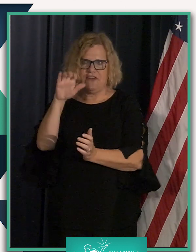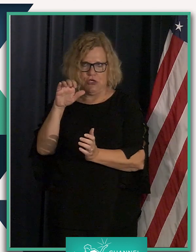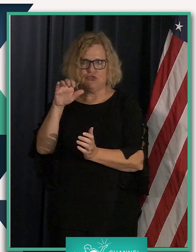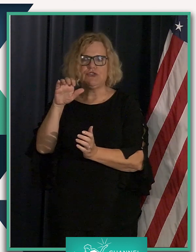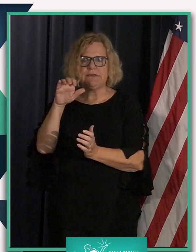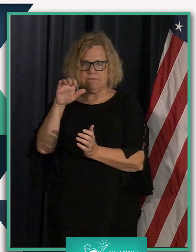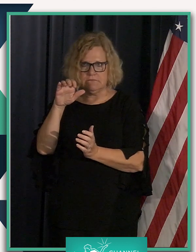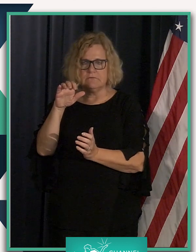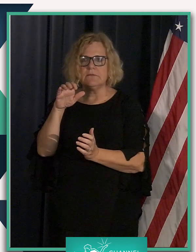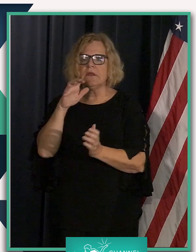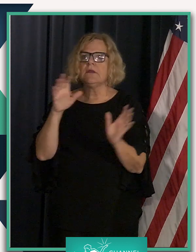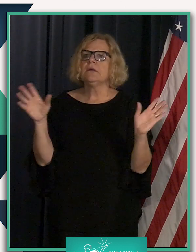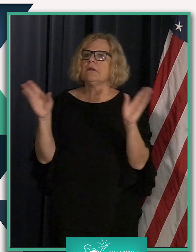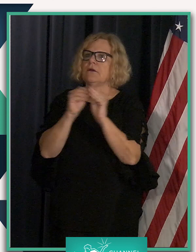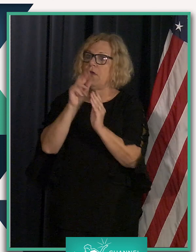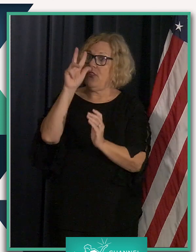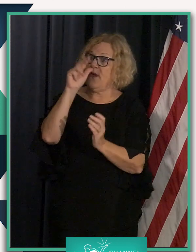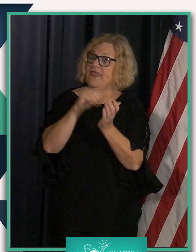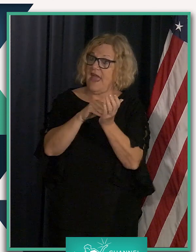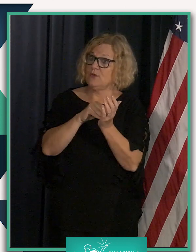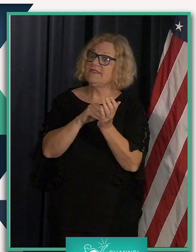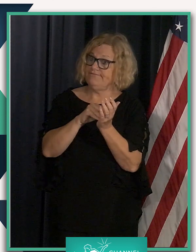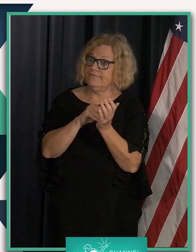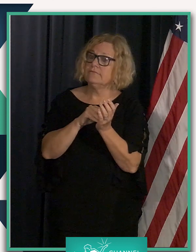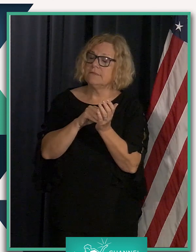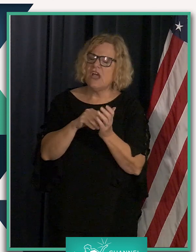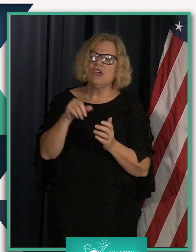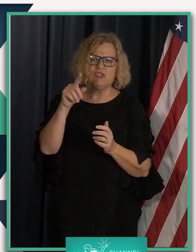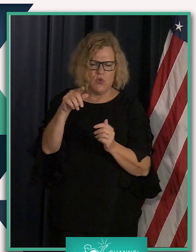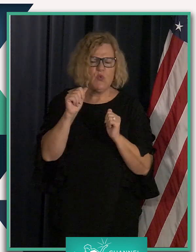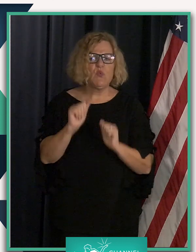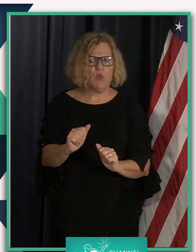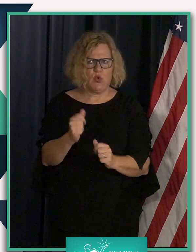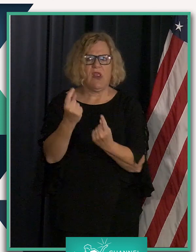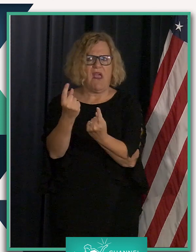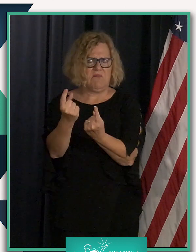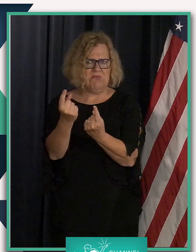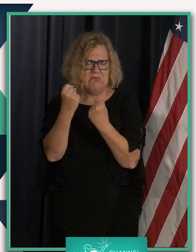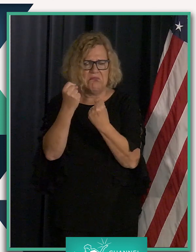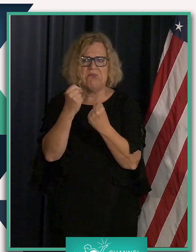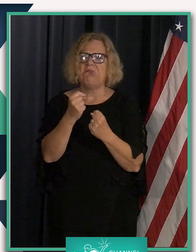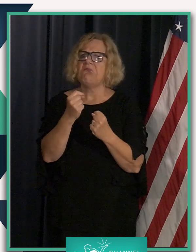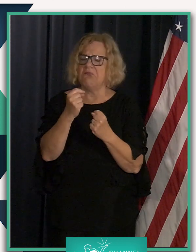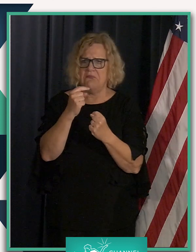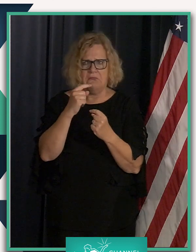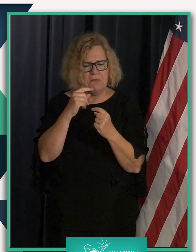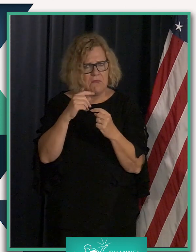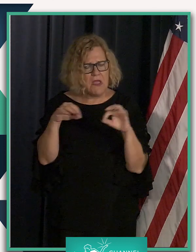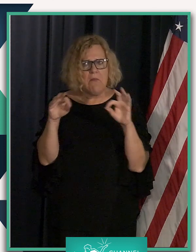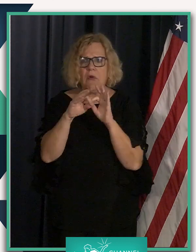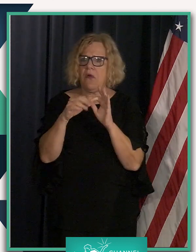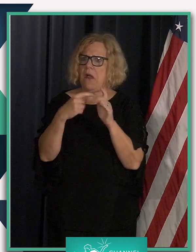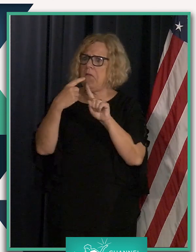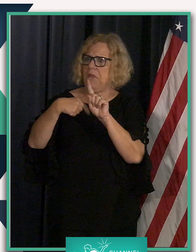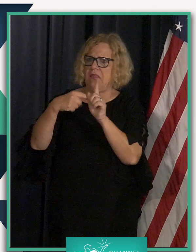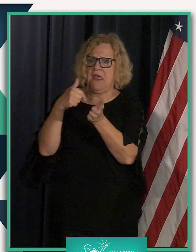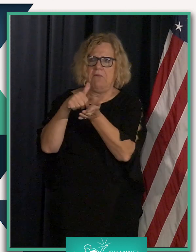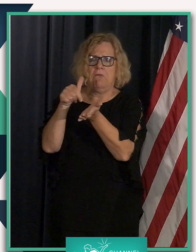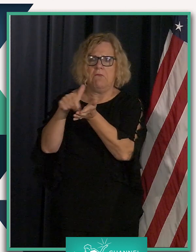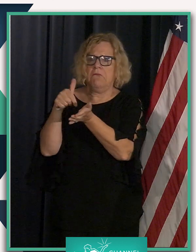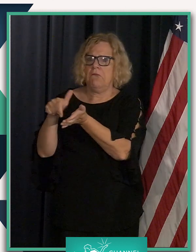$1,500. You'll get $3,000 total. So you could get significant monthly payments